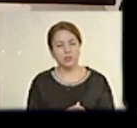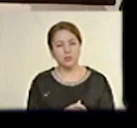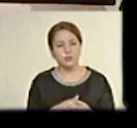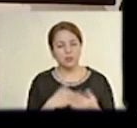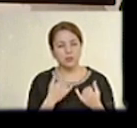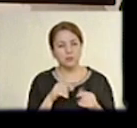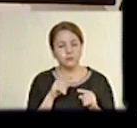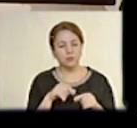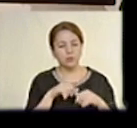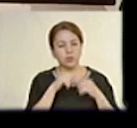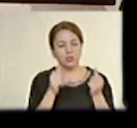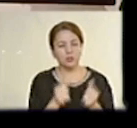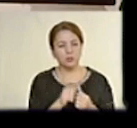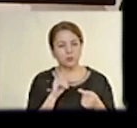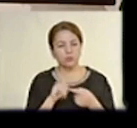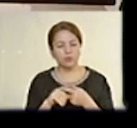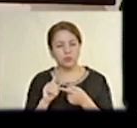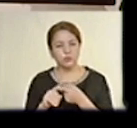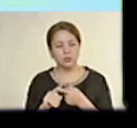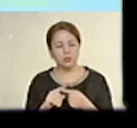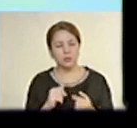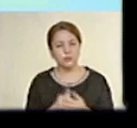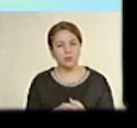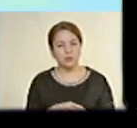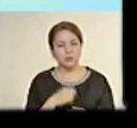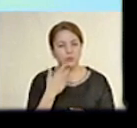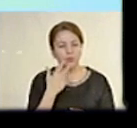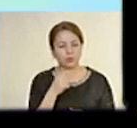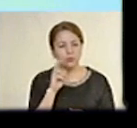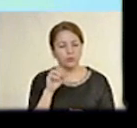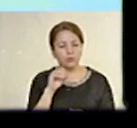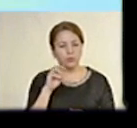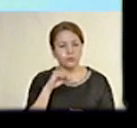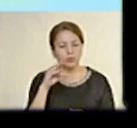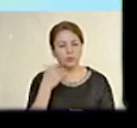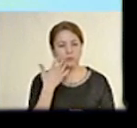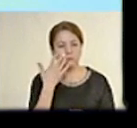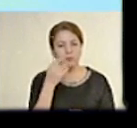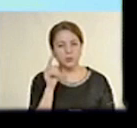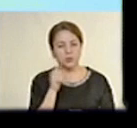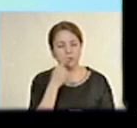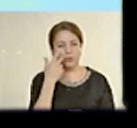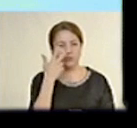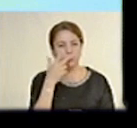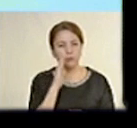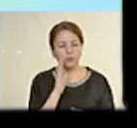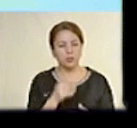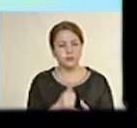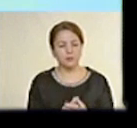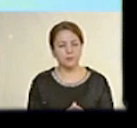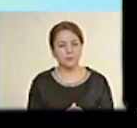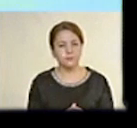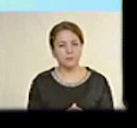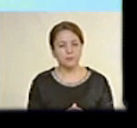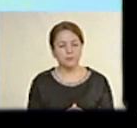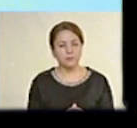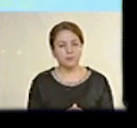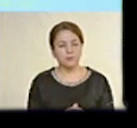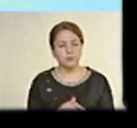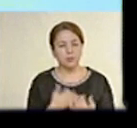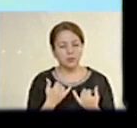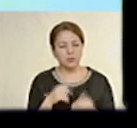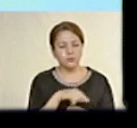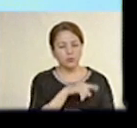bu shakllarni qo'shayotganimizda esa 3 butun 5 dan 3 ni hosil qilgan edi. Endi